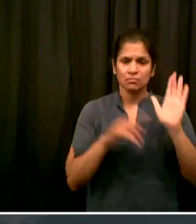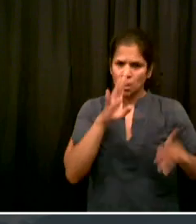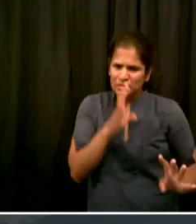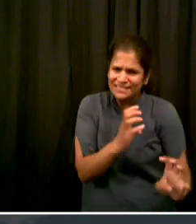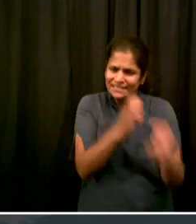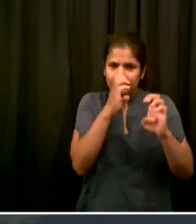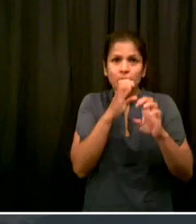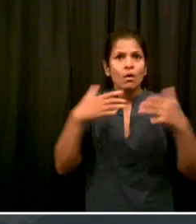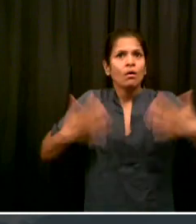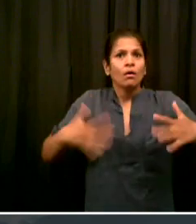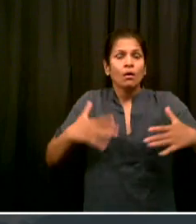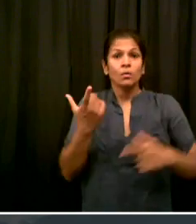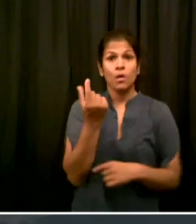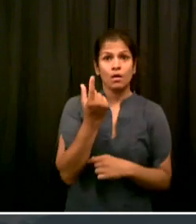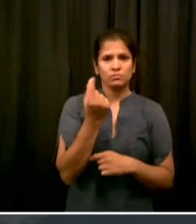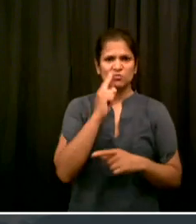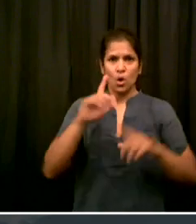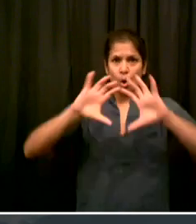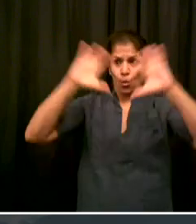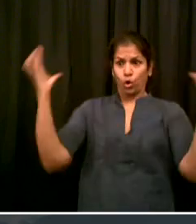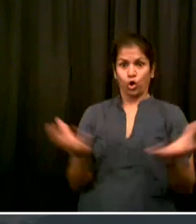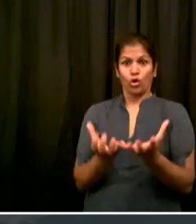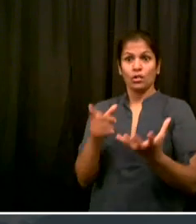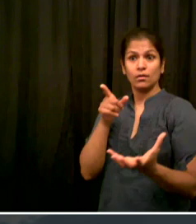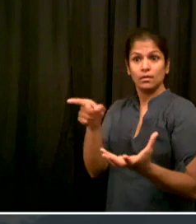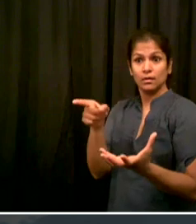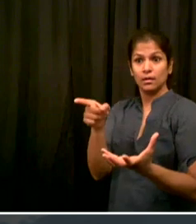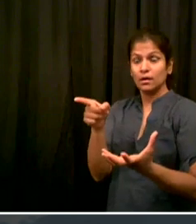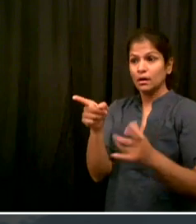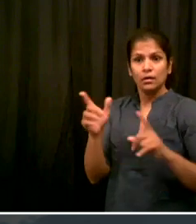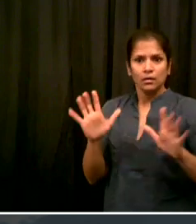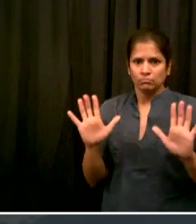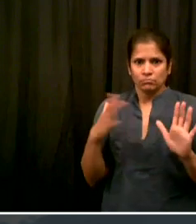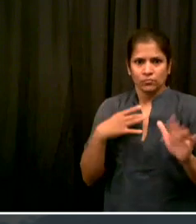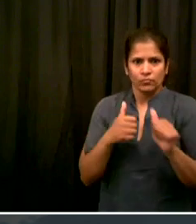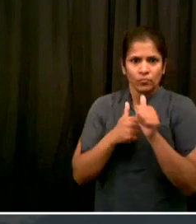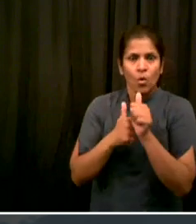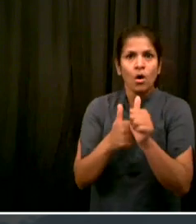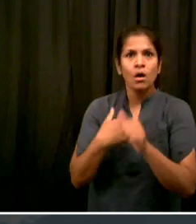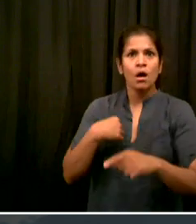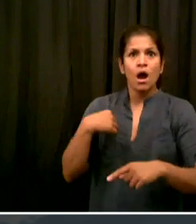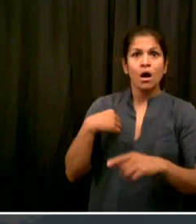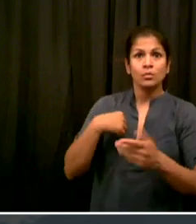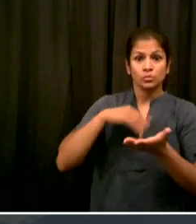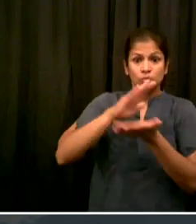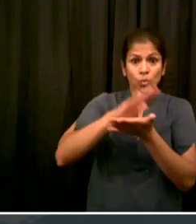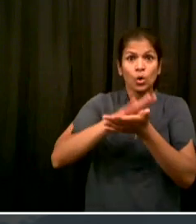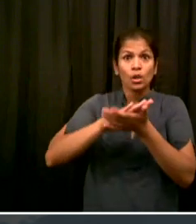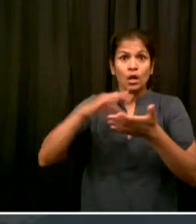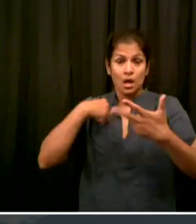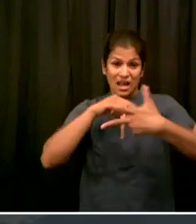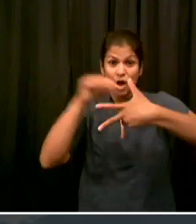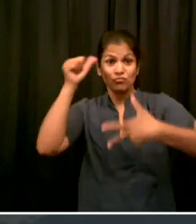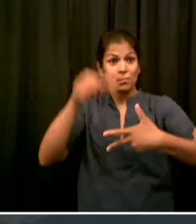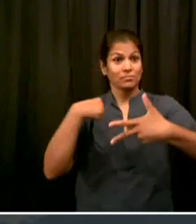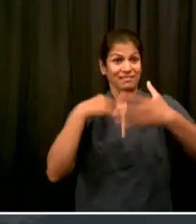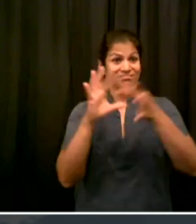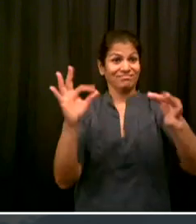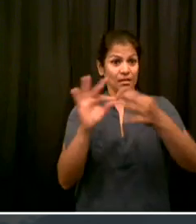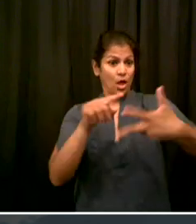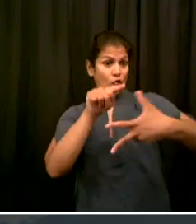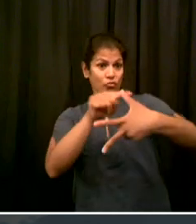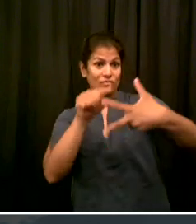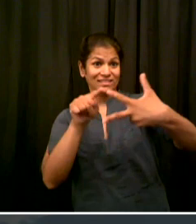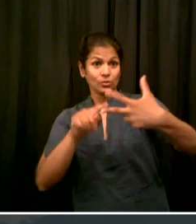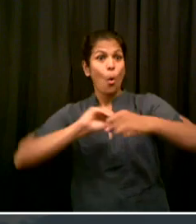standards for reopening New York City public schools are amongst the strongest in the entire world. I'm going to go into some of the details